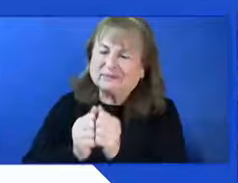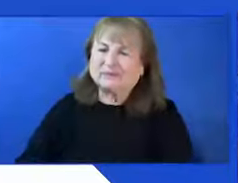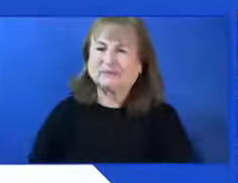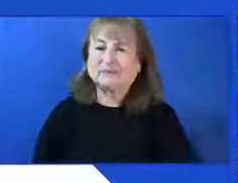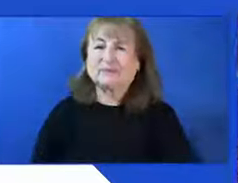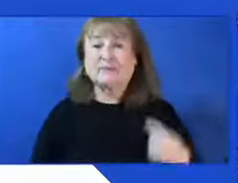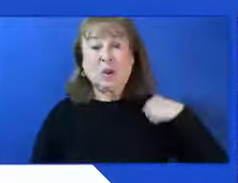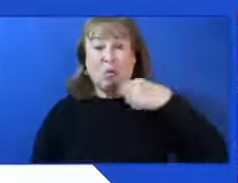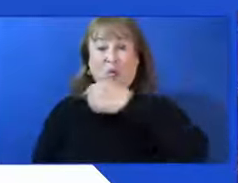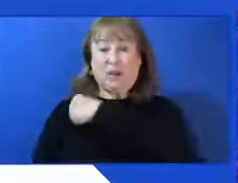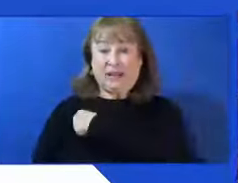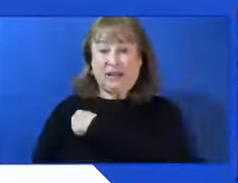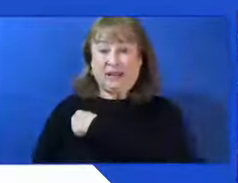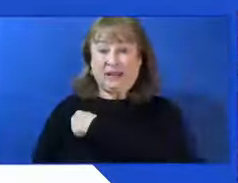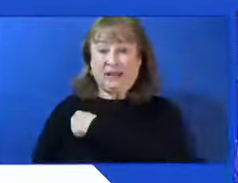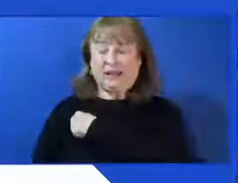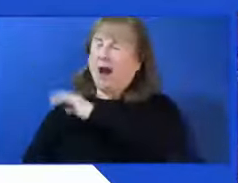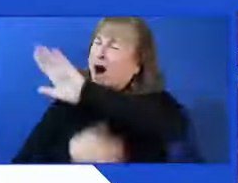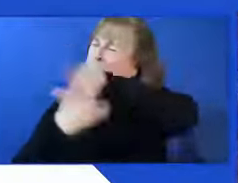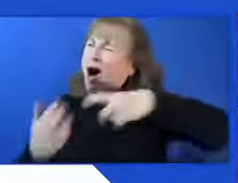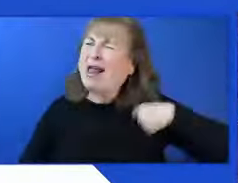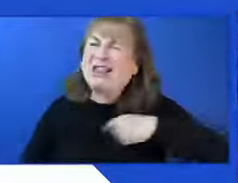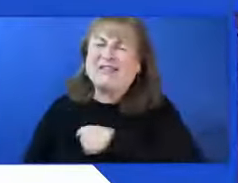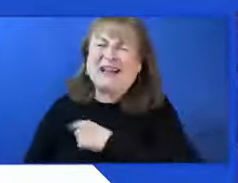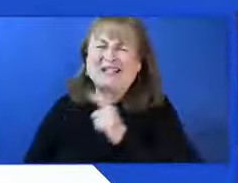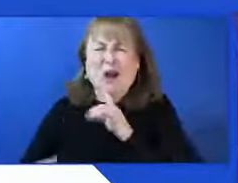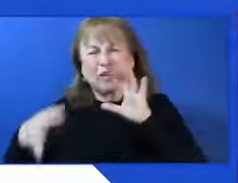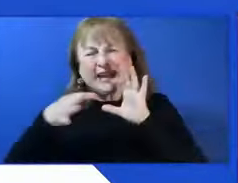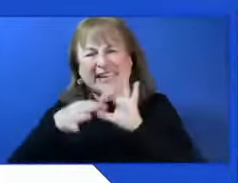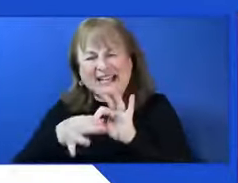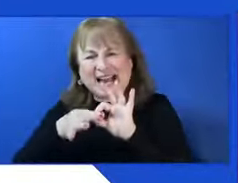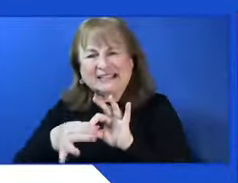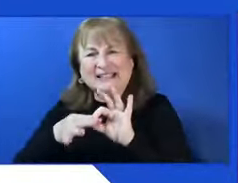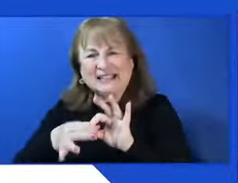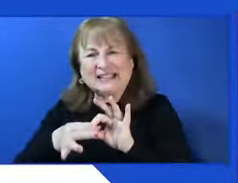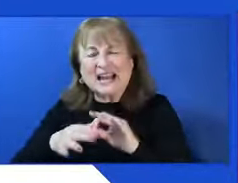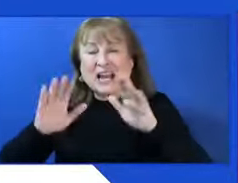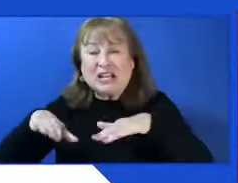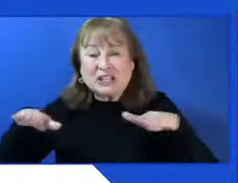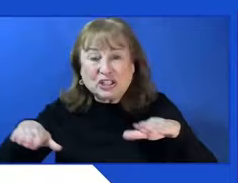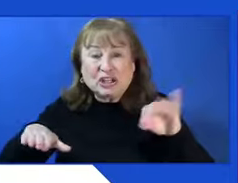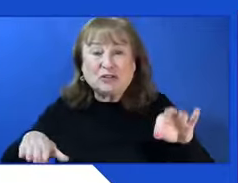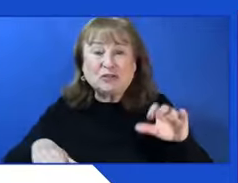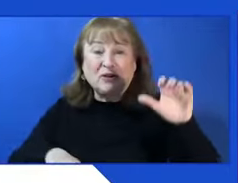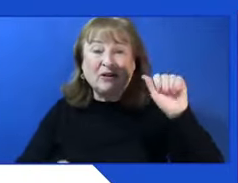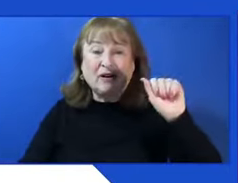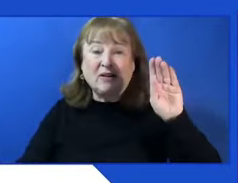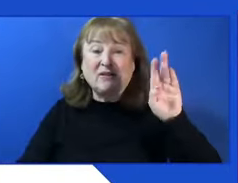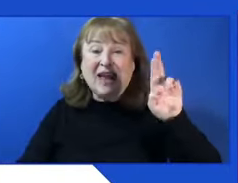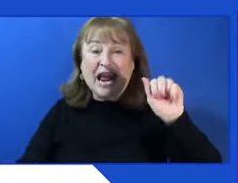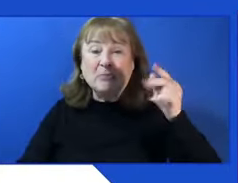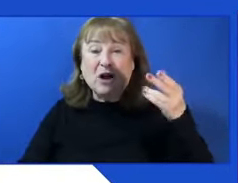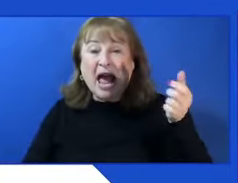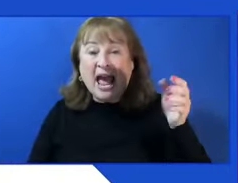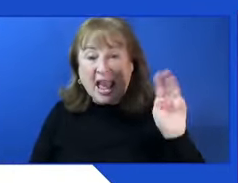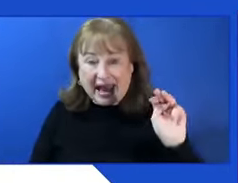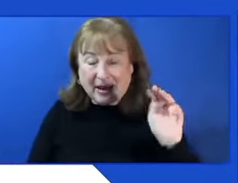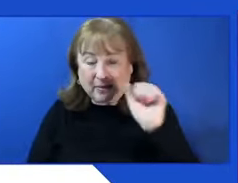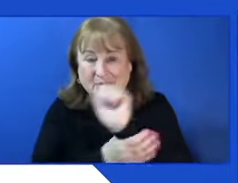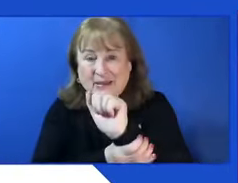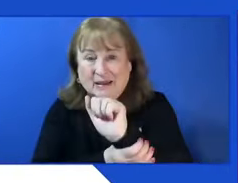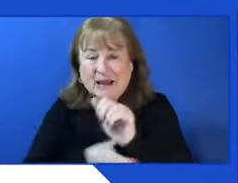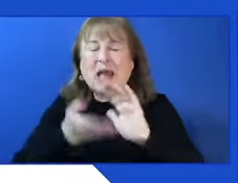We, all of us, are the connected children of Ibrahim. Peace be upon